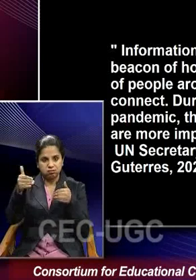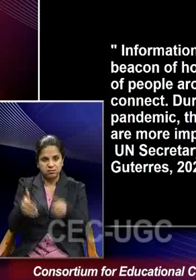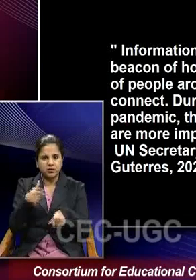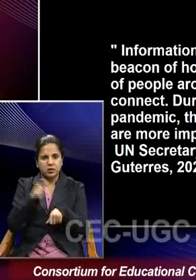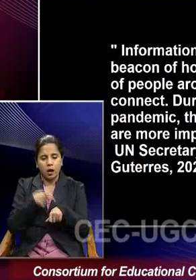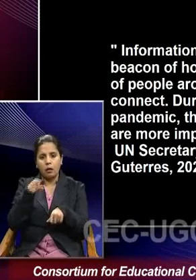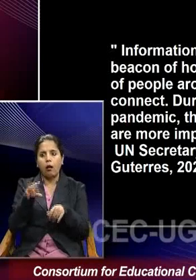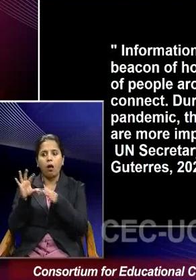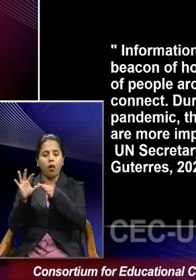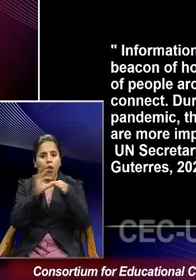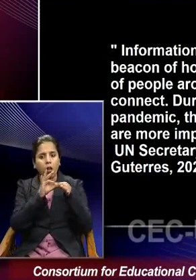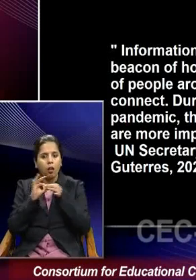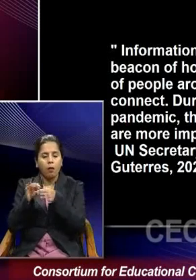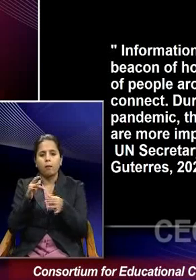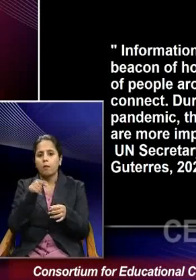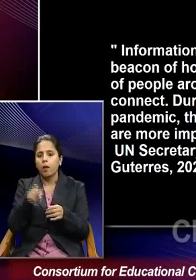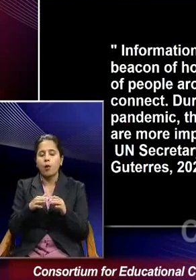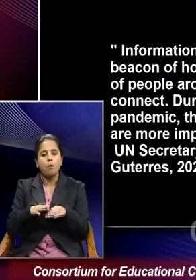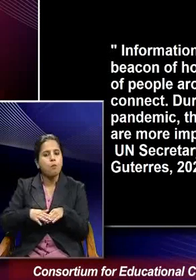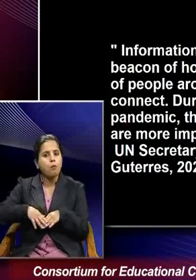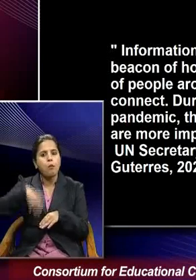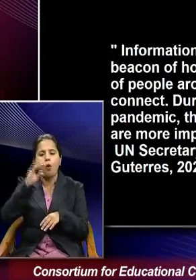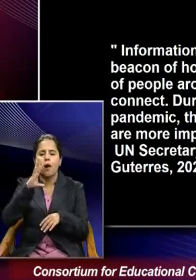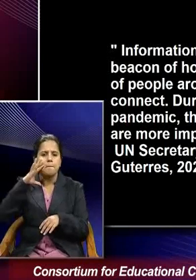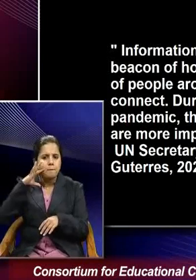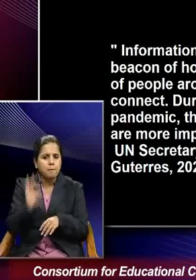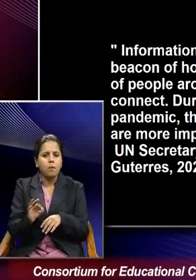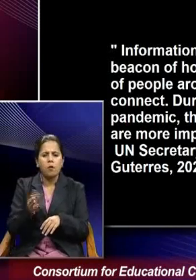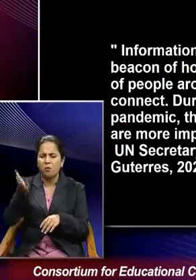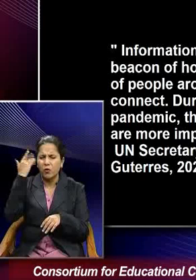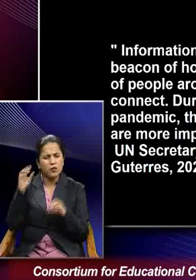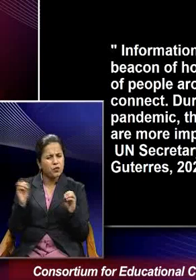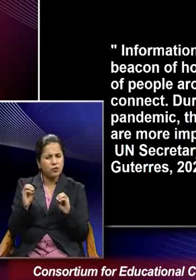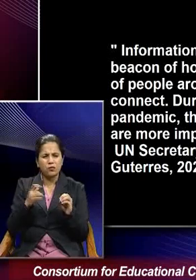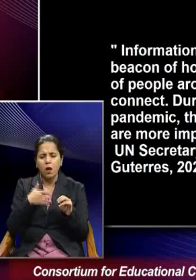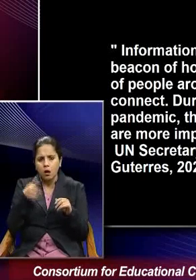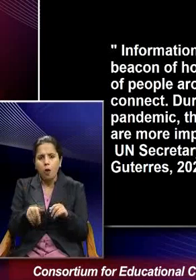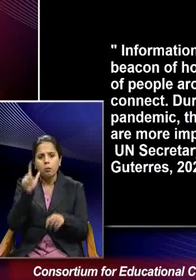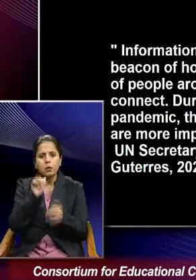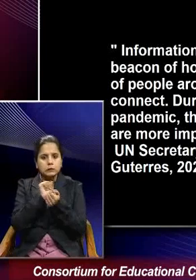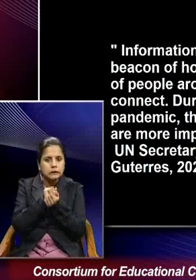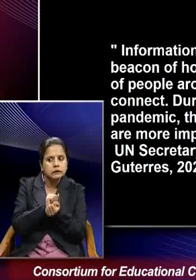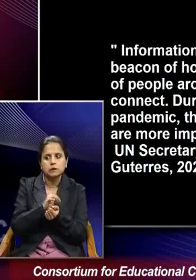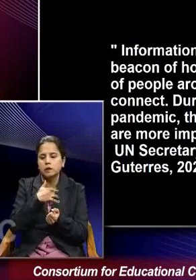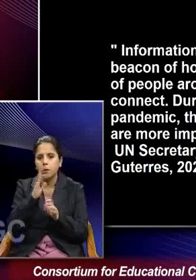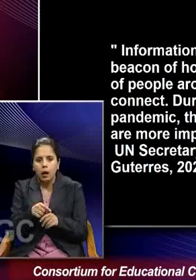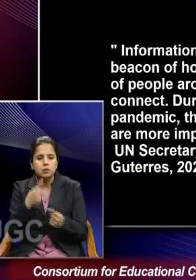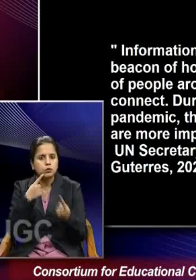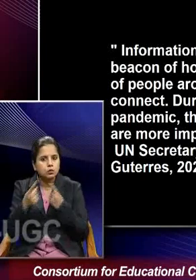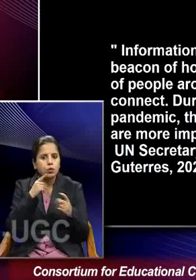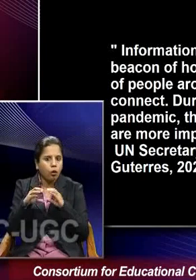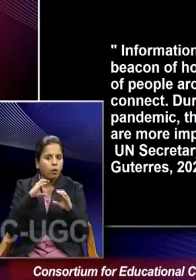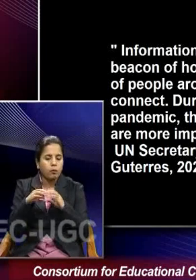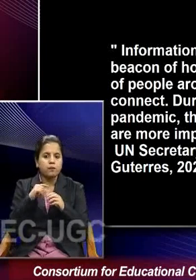these connections are more important than ever." Rightly said UN